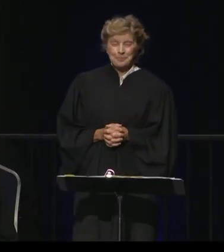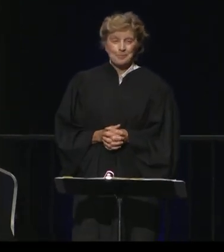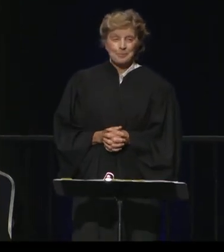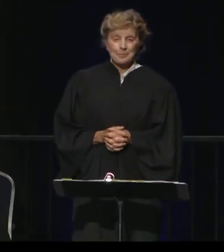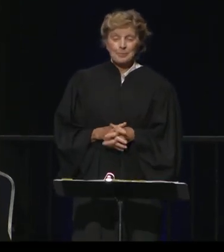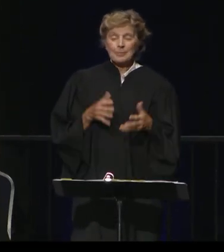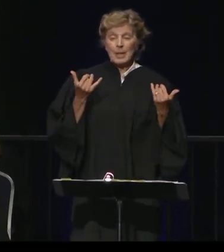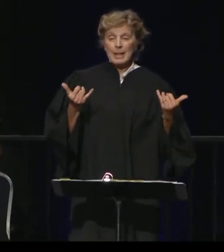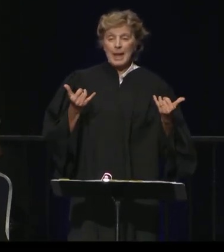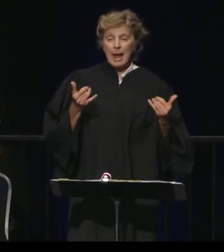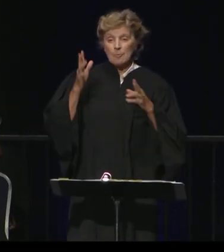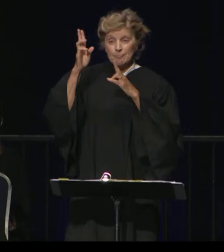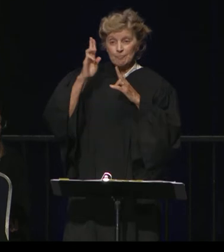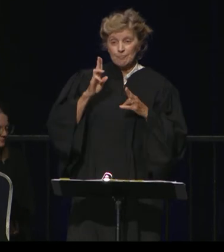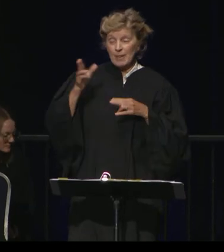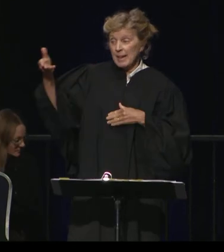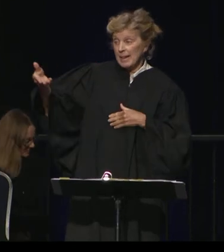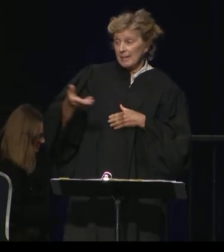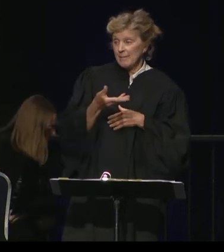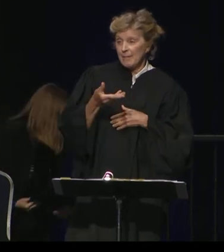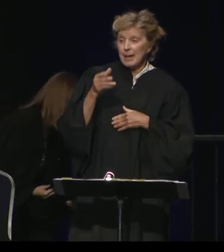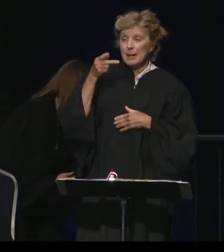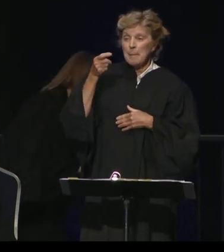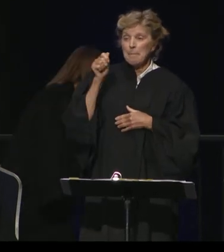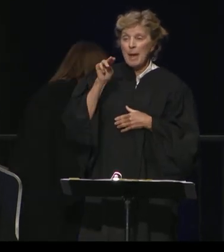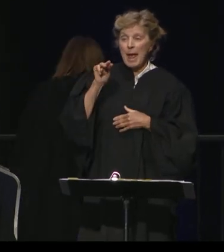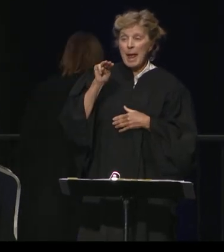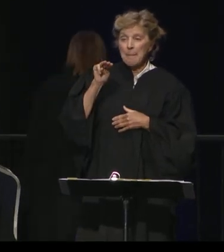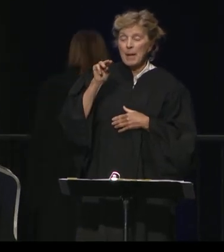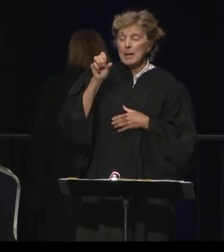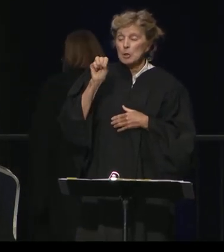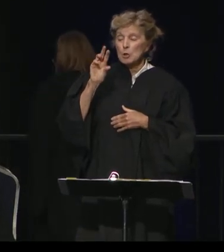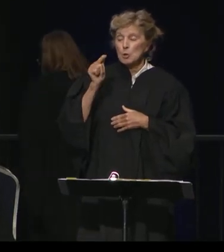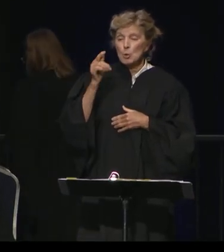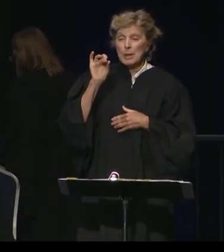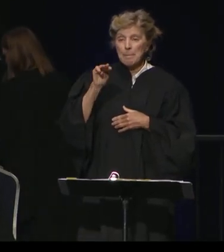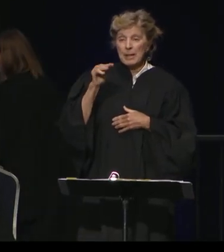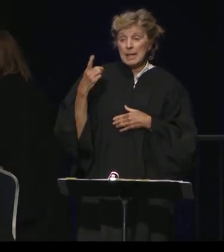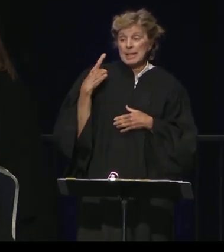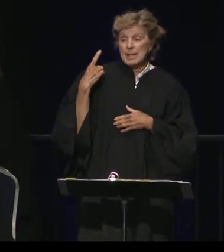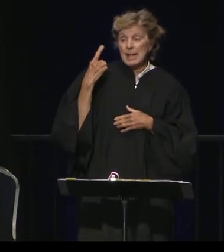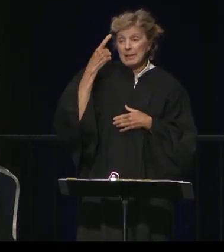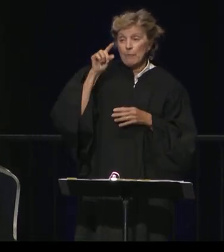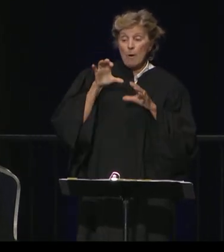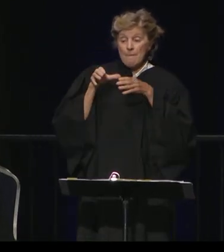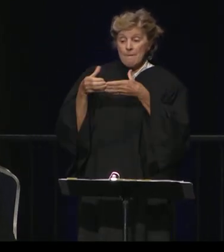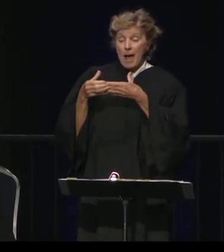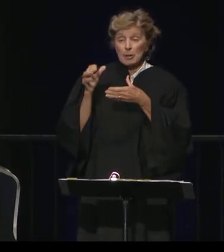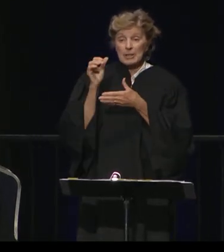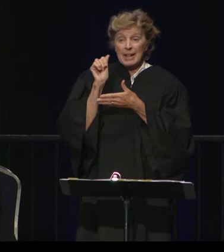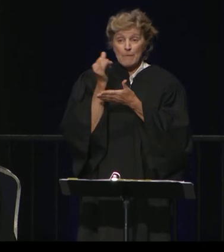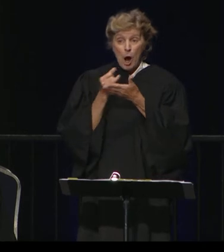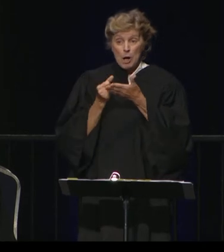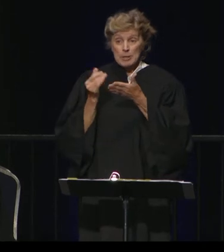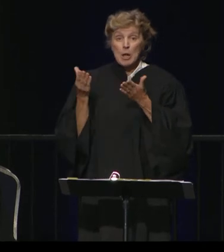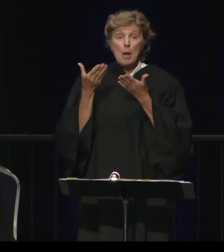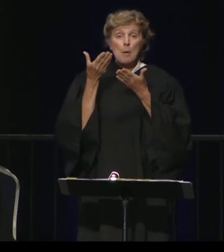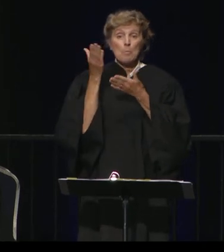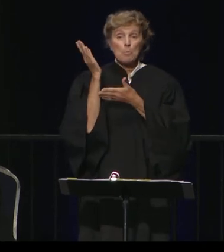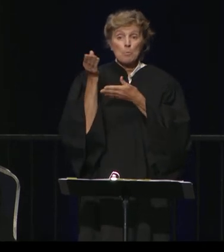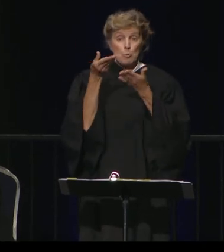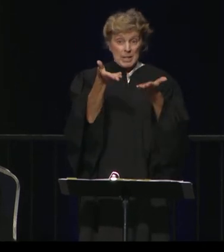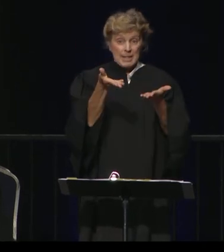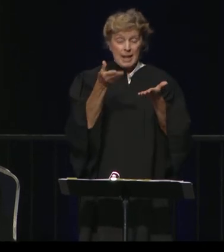It is now my pleasure to invite Pam Sugiman, Dean of the Faculty of Arts, to present our first academic medalist of the